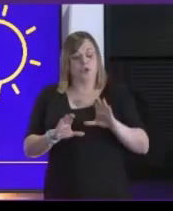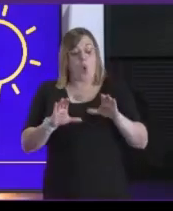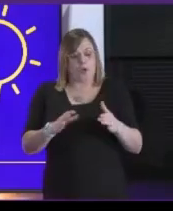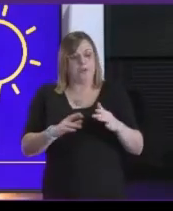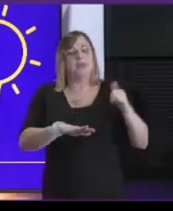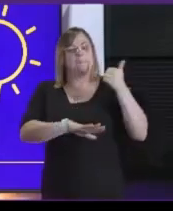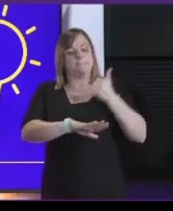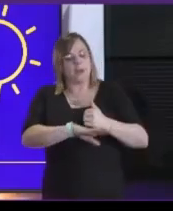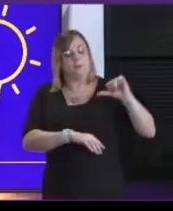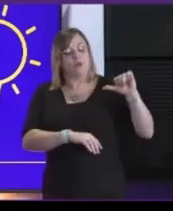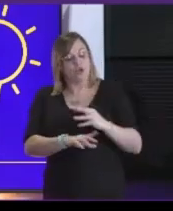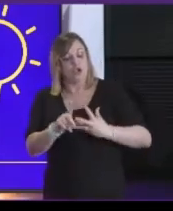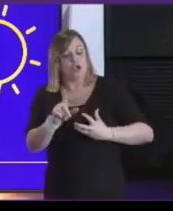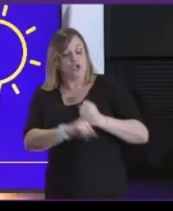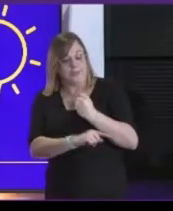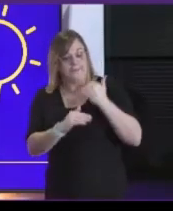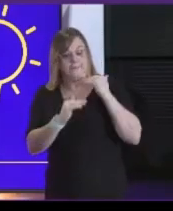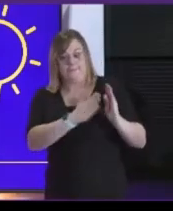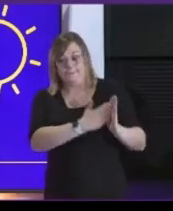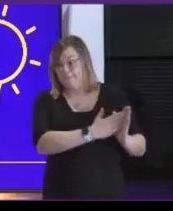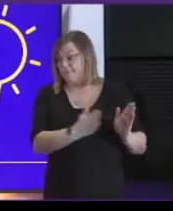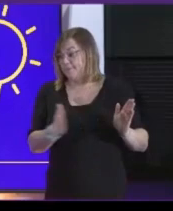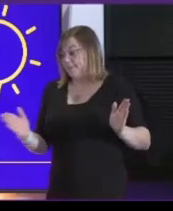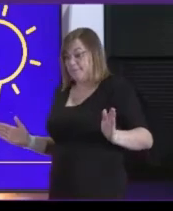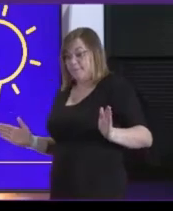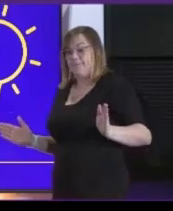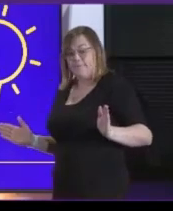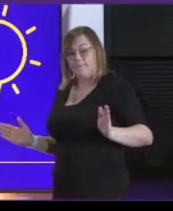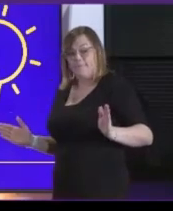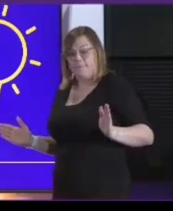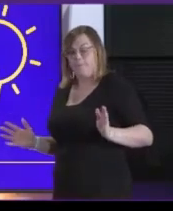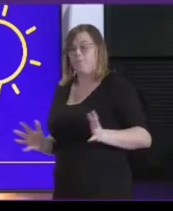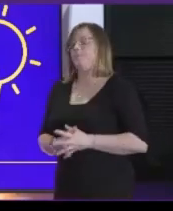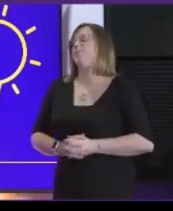are seeking to achieve in all of those areas.